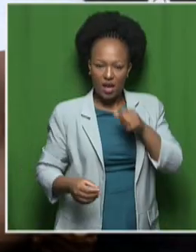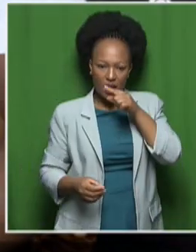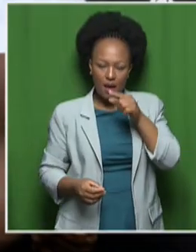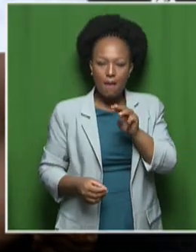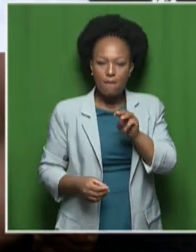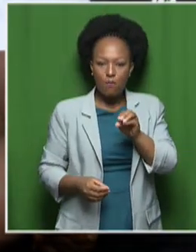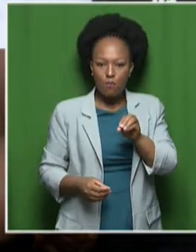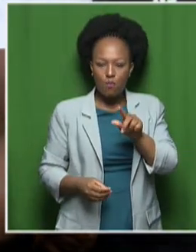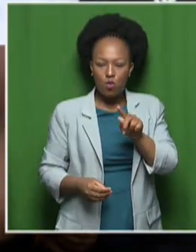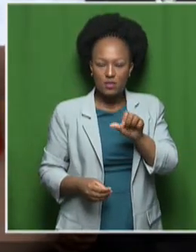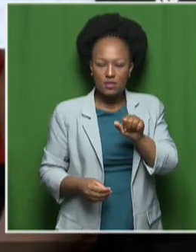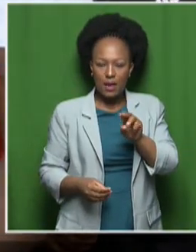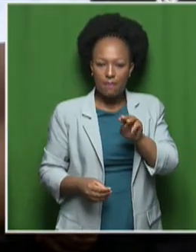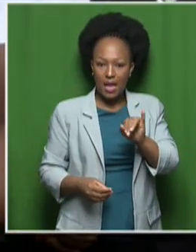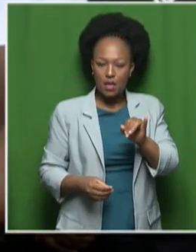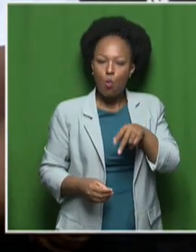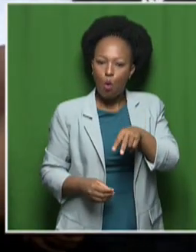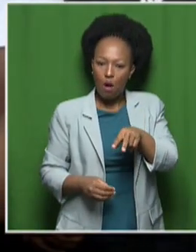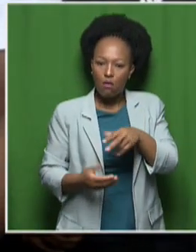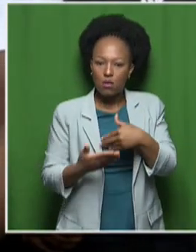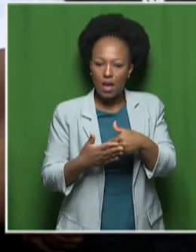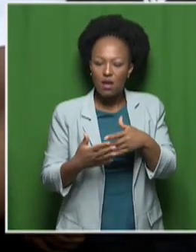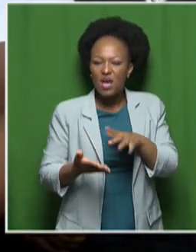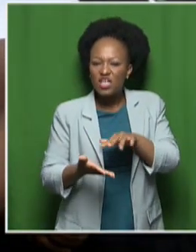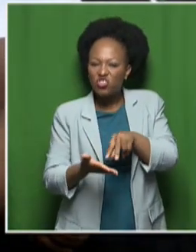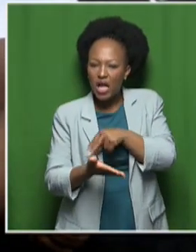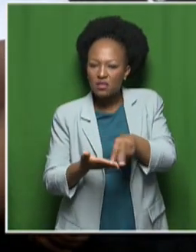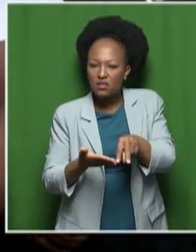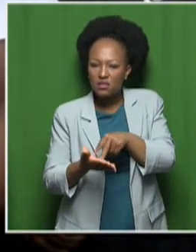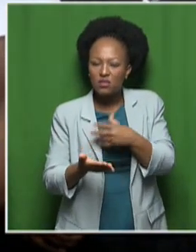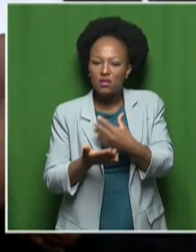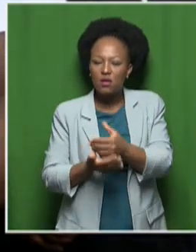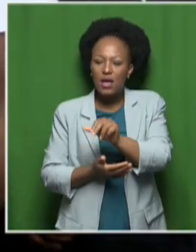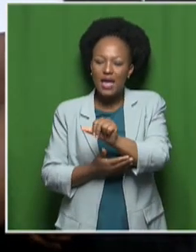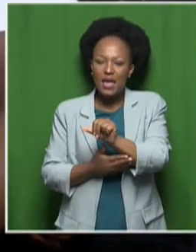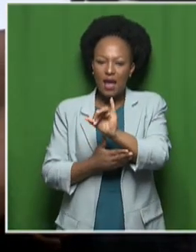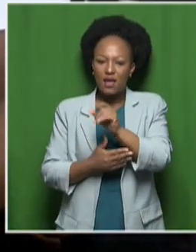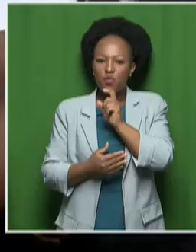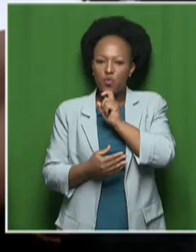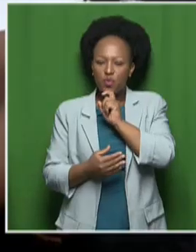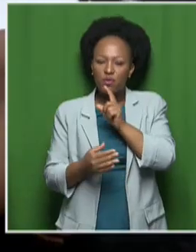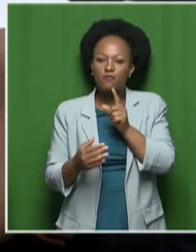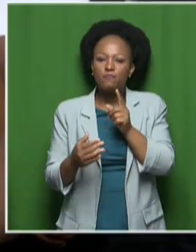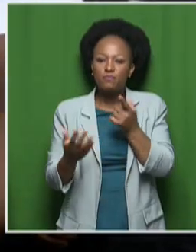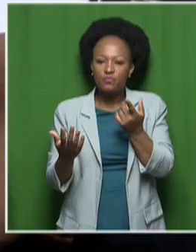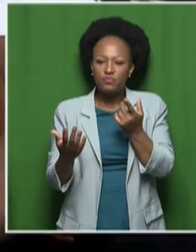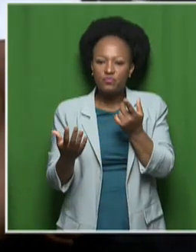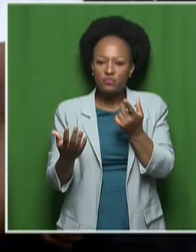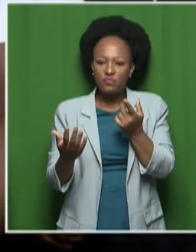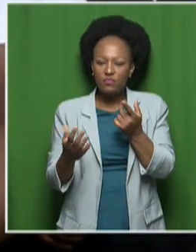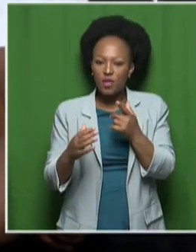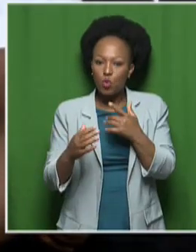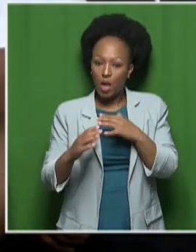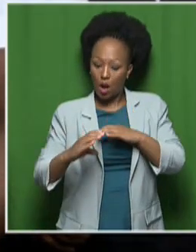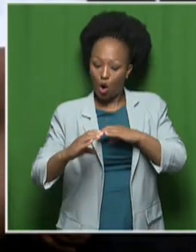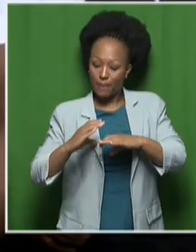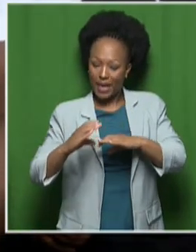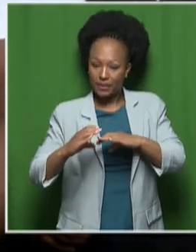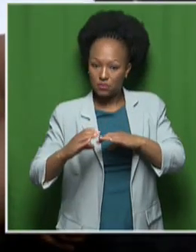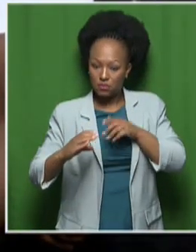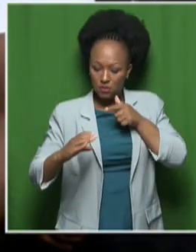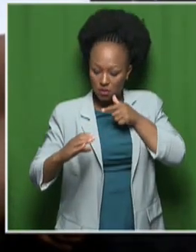dance. So how it works is that it leverages on AI for diagnostics, because you're able to communicate with the